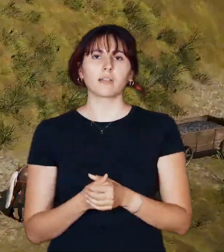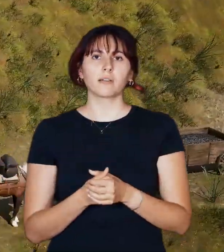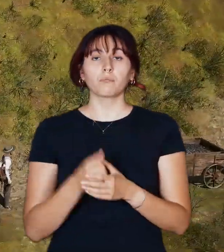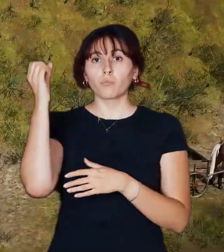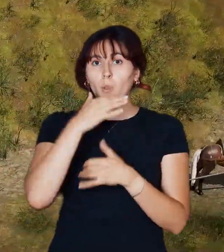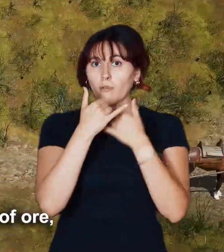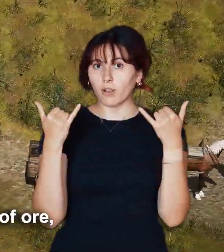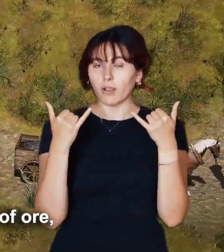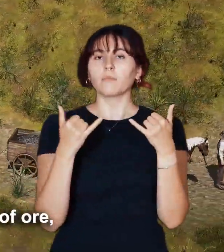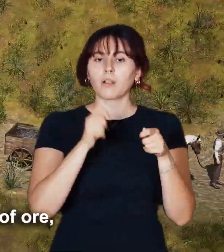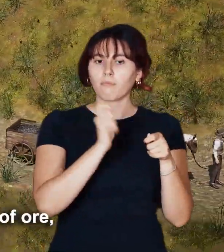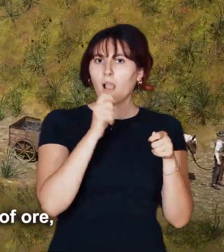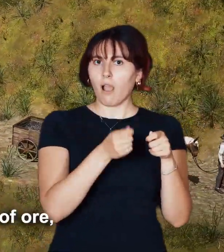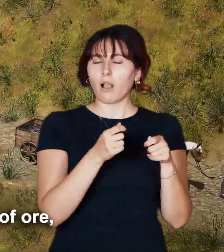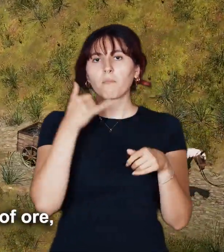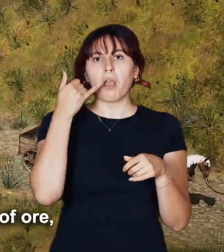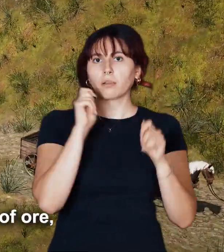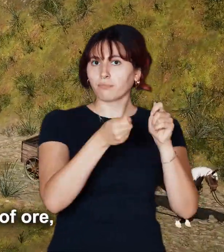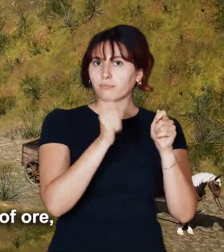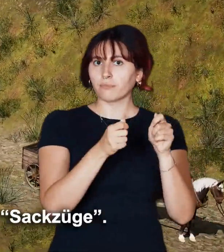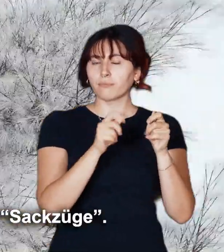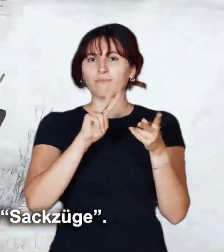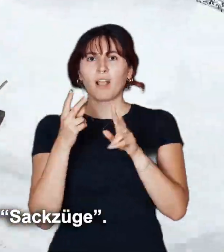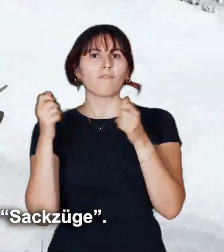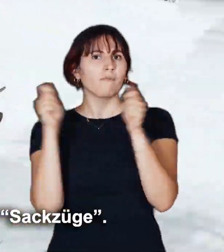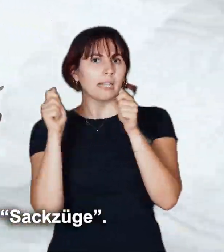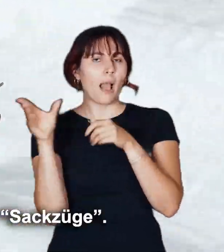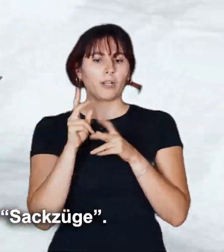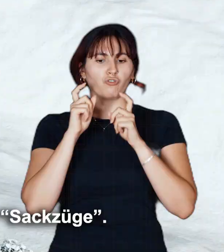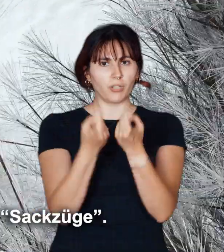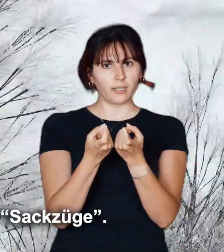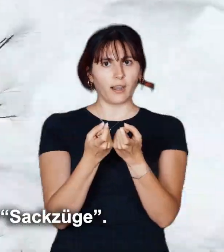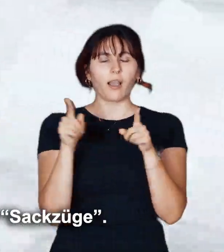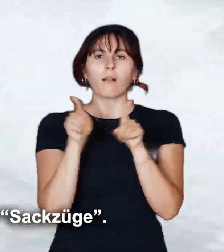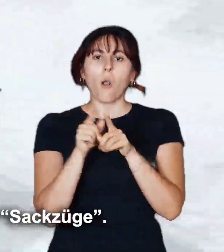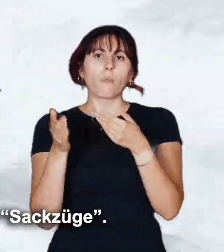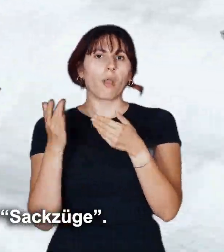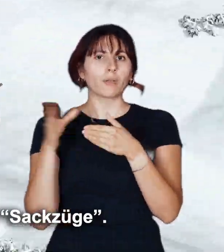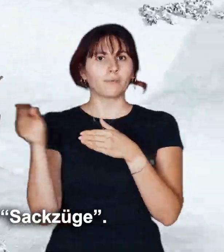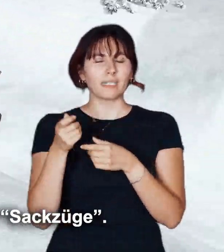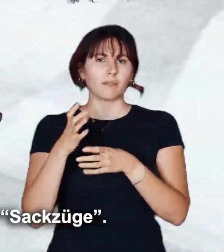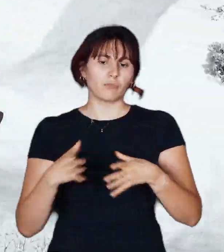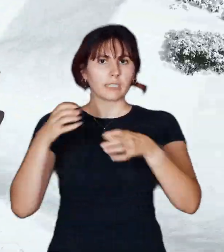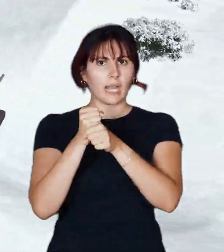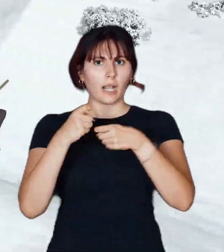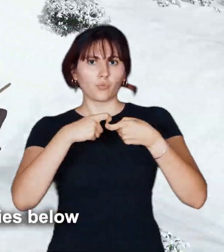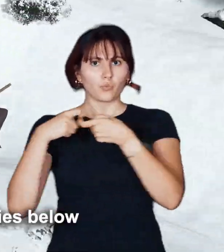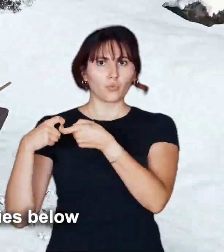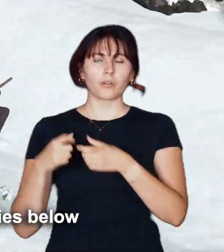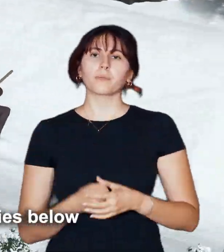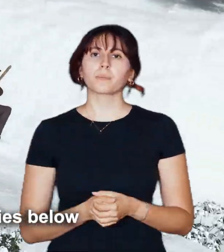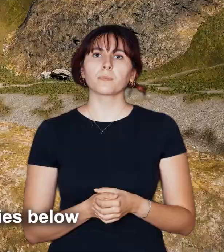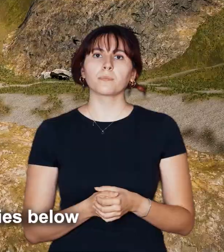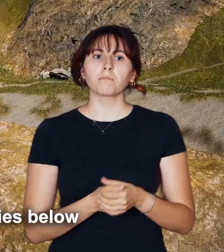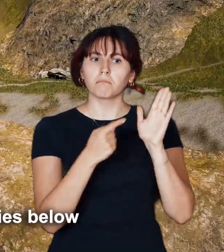were employed. When it came to the transport of ore, they also used bag trains, known as sackzug.